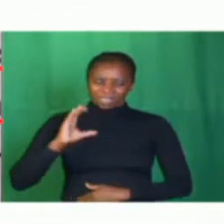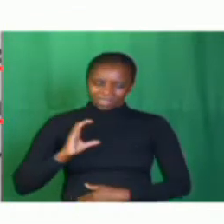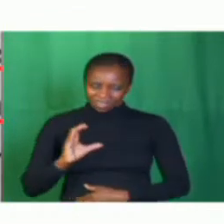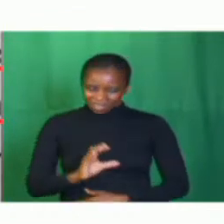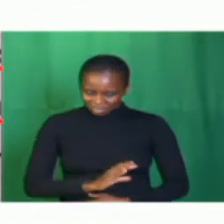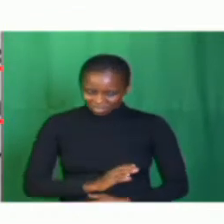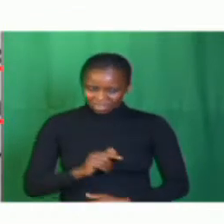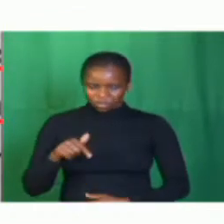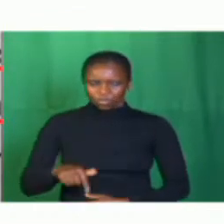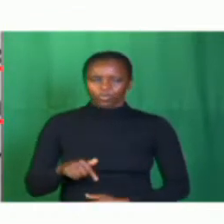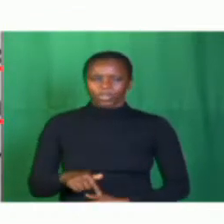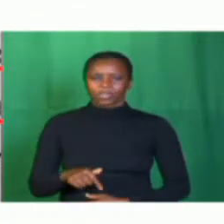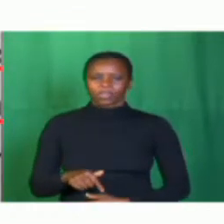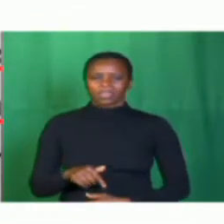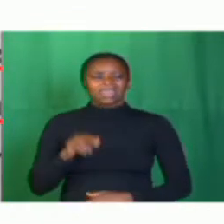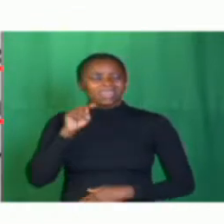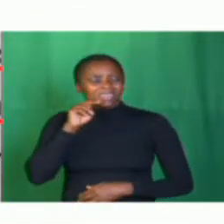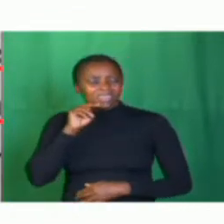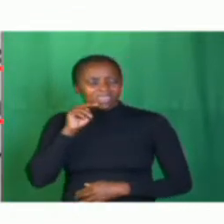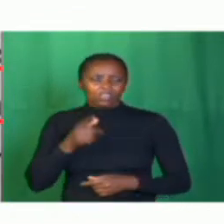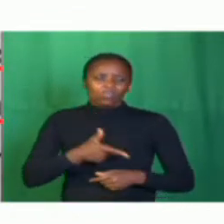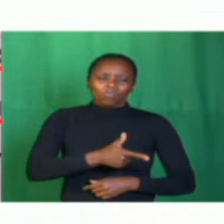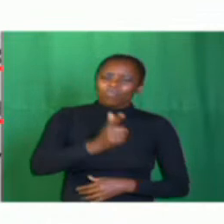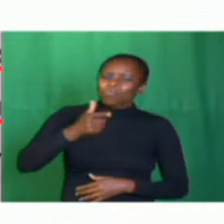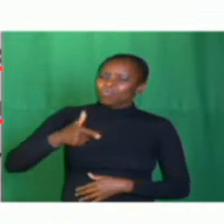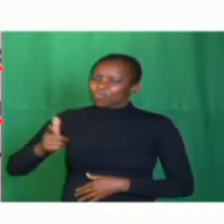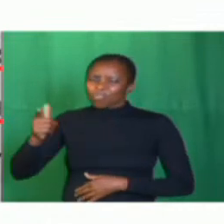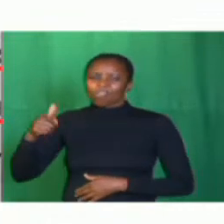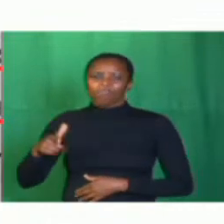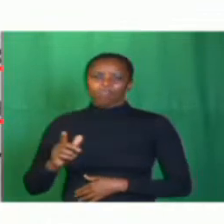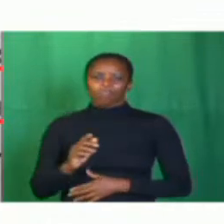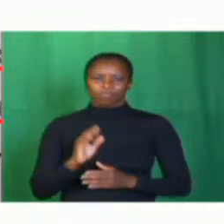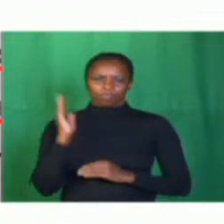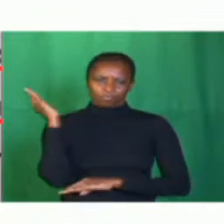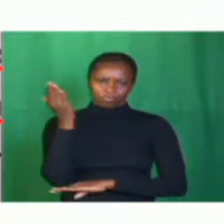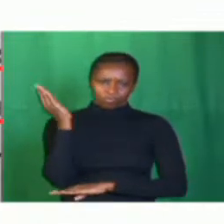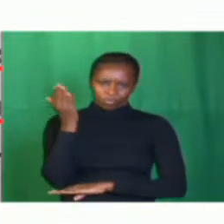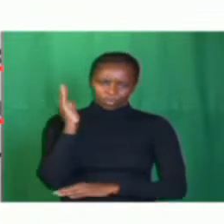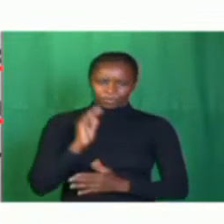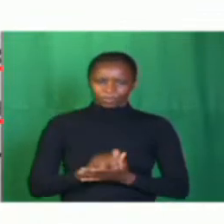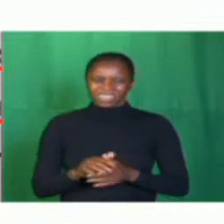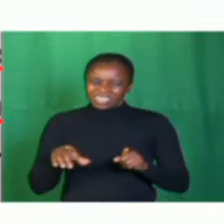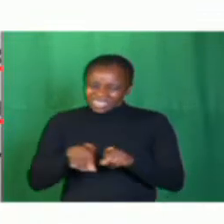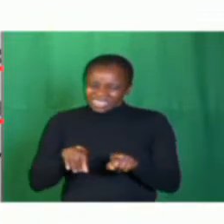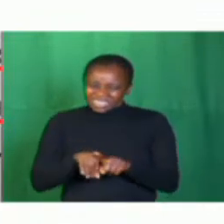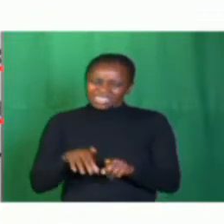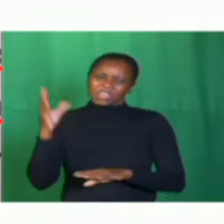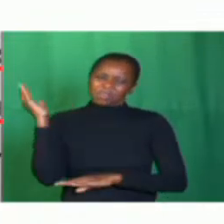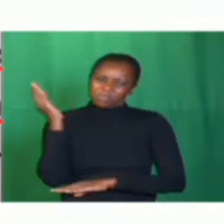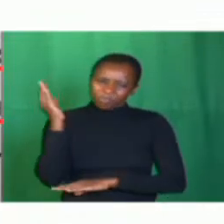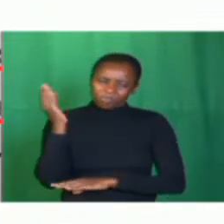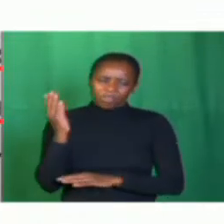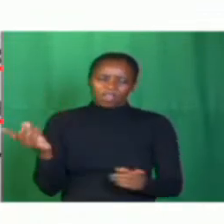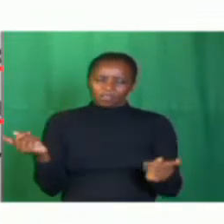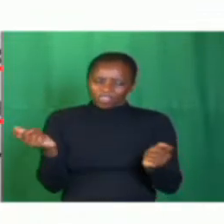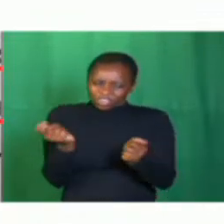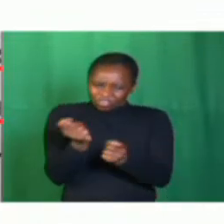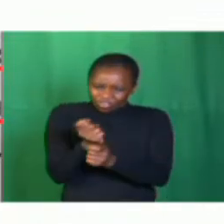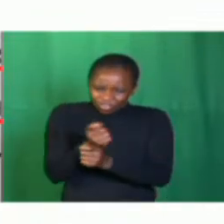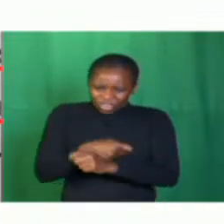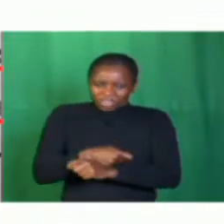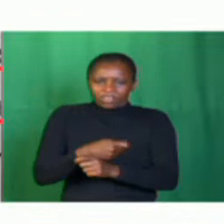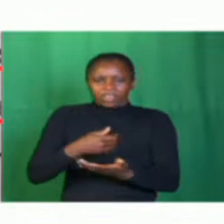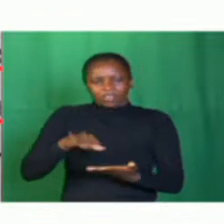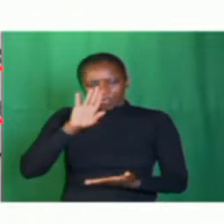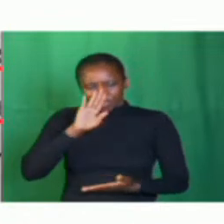Christians today need to do what? Go out and preach the same gospel of repentance and forgiveness